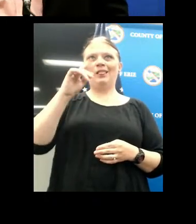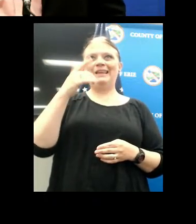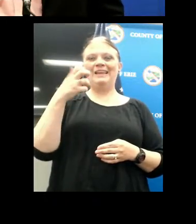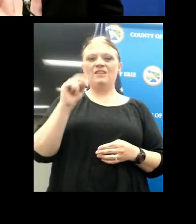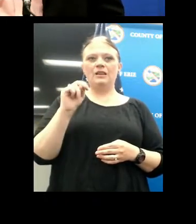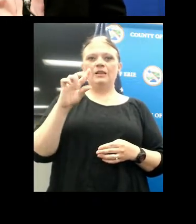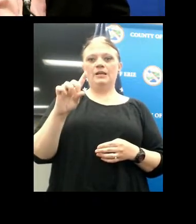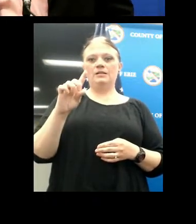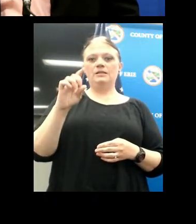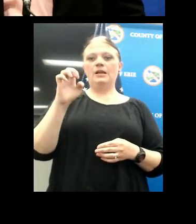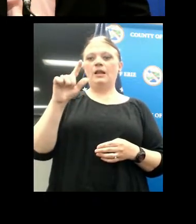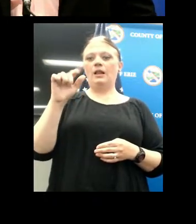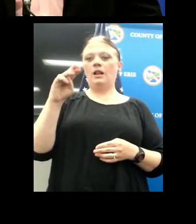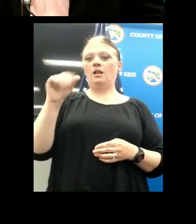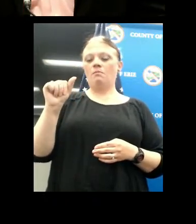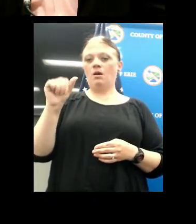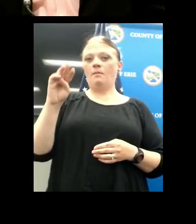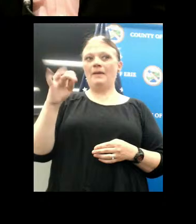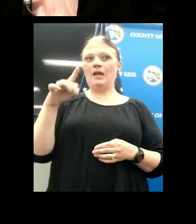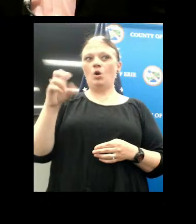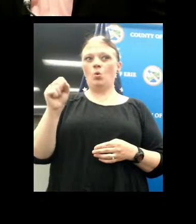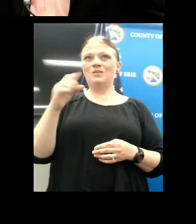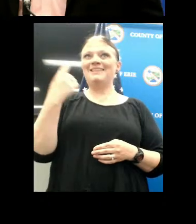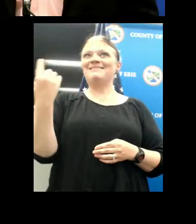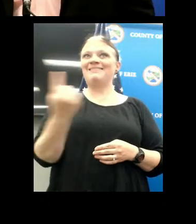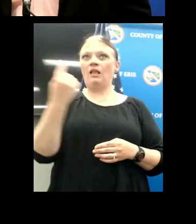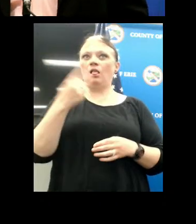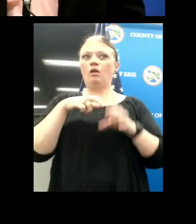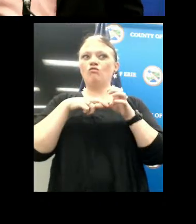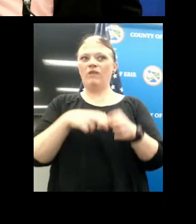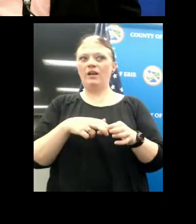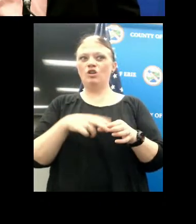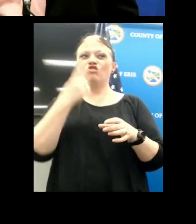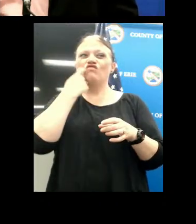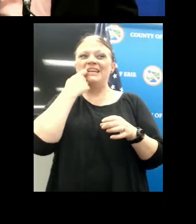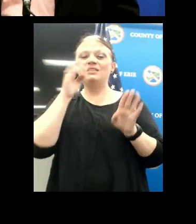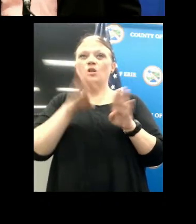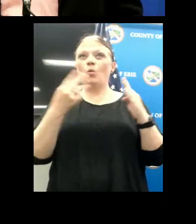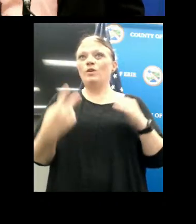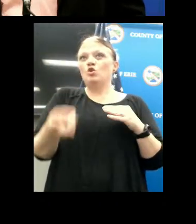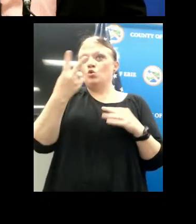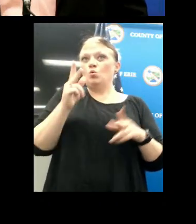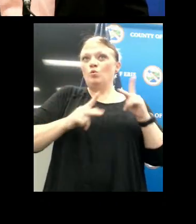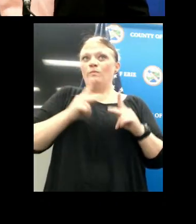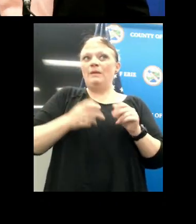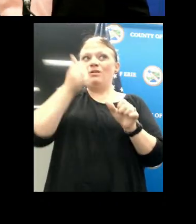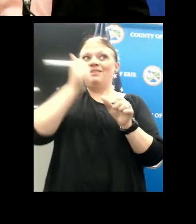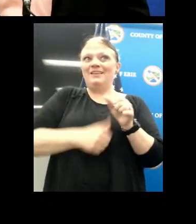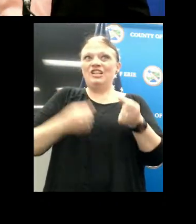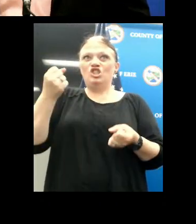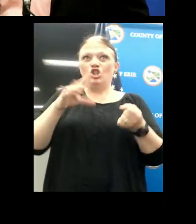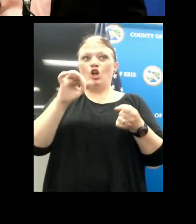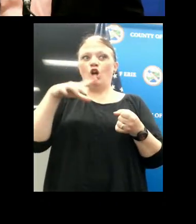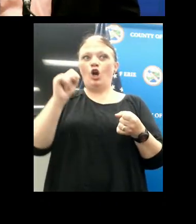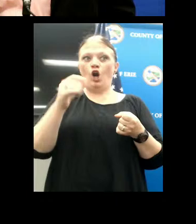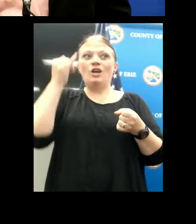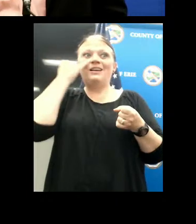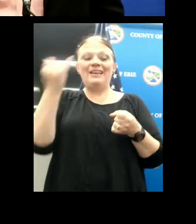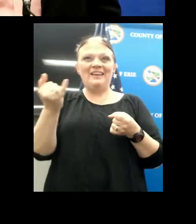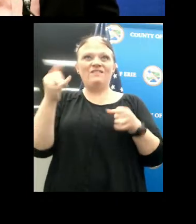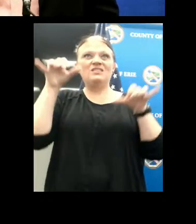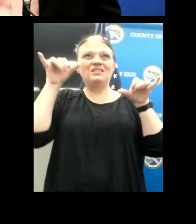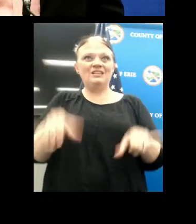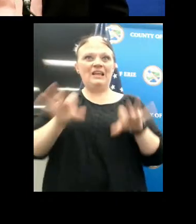Meadows. Carts are available for single rider, and recently we did open those up to 2 people per cart if you're from the immediate family living in the same